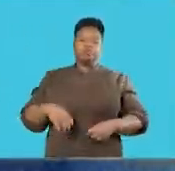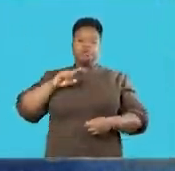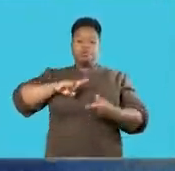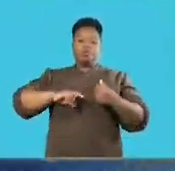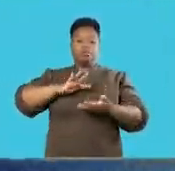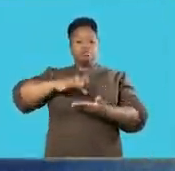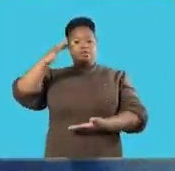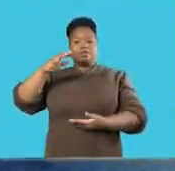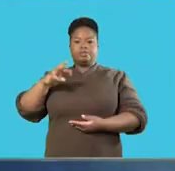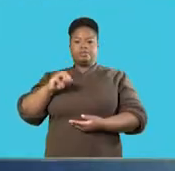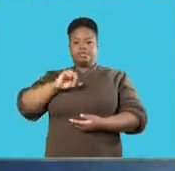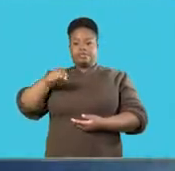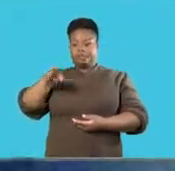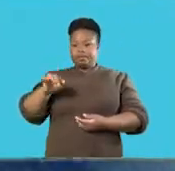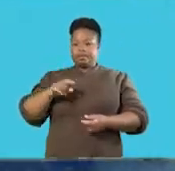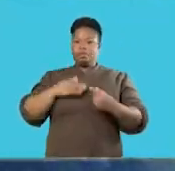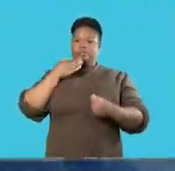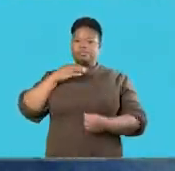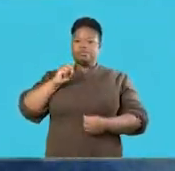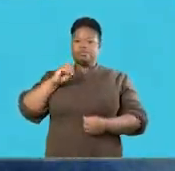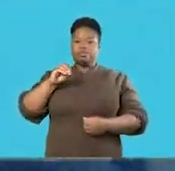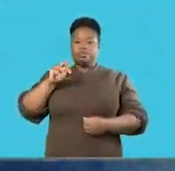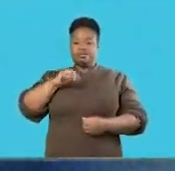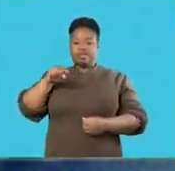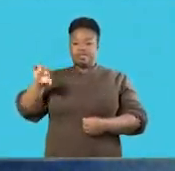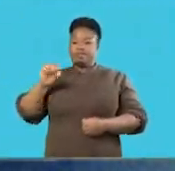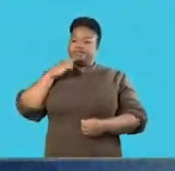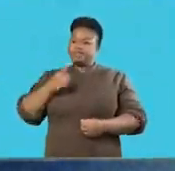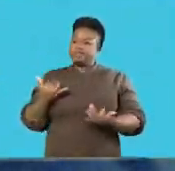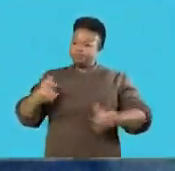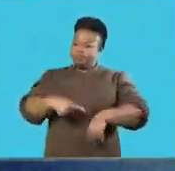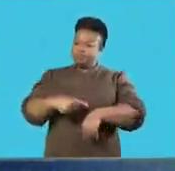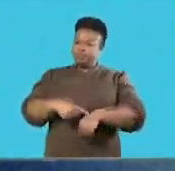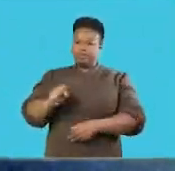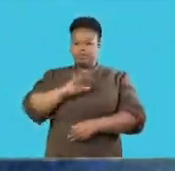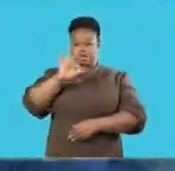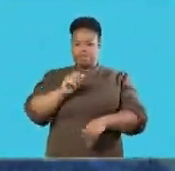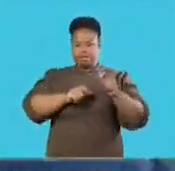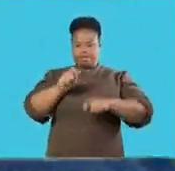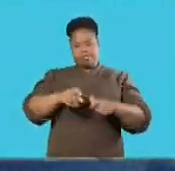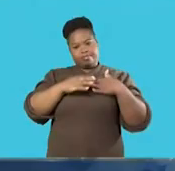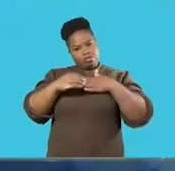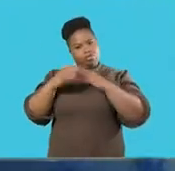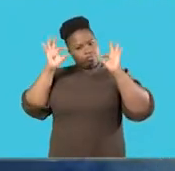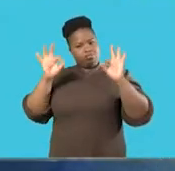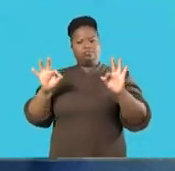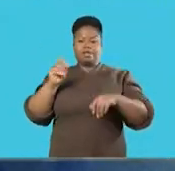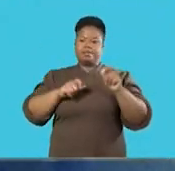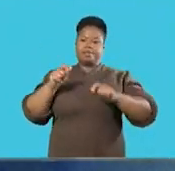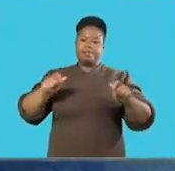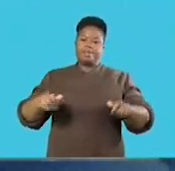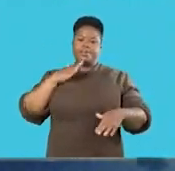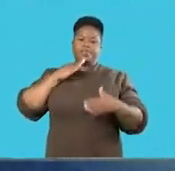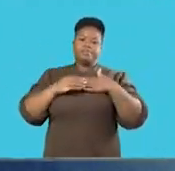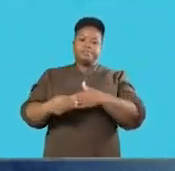Mzantsi leng Songezo Zibi o boletse ha nako e fihlile ya hore maAfrika Borwa a kgethe baetapele ba batjha ketellong